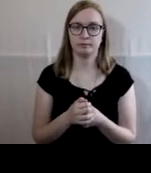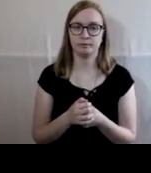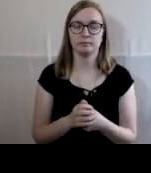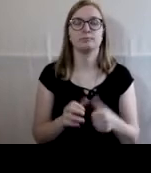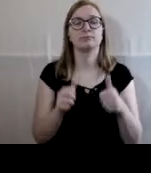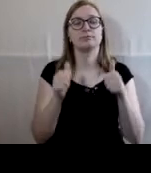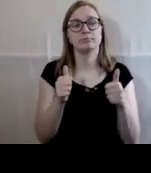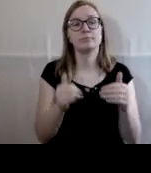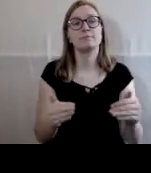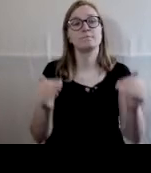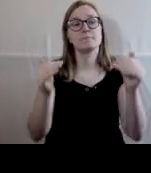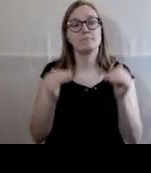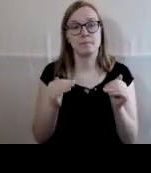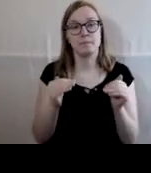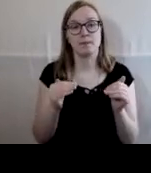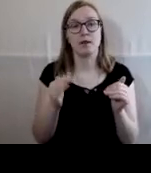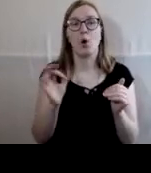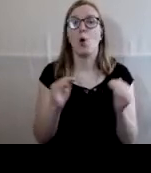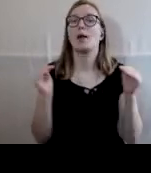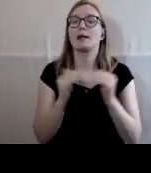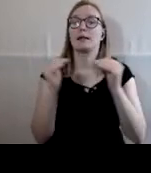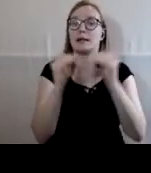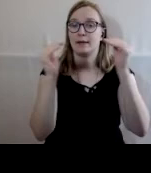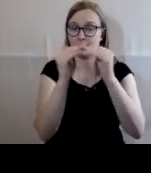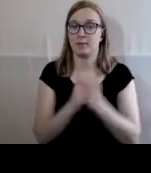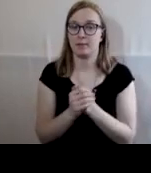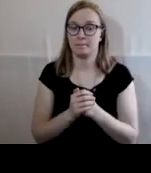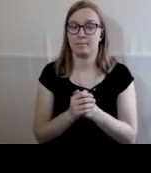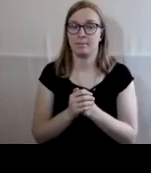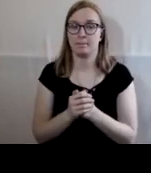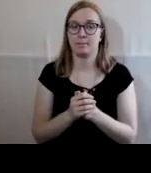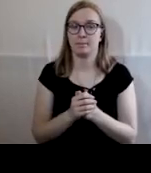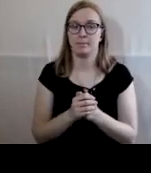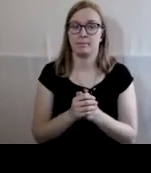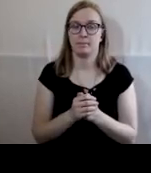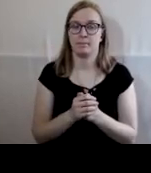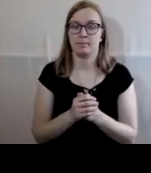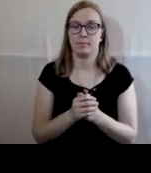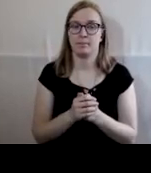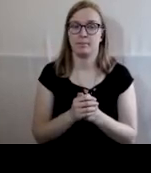Okay, and the next is actually leveling the courses. So